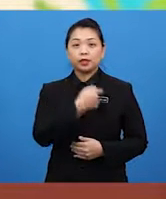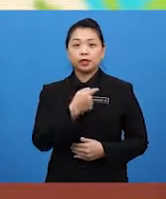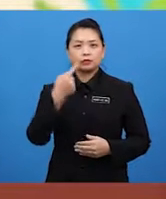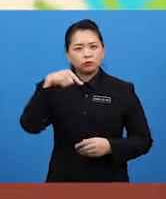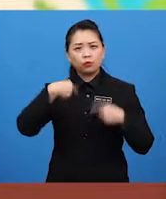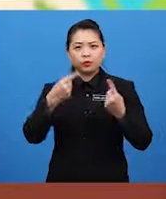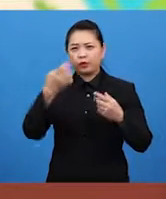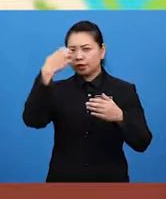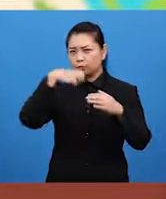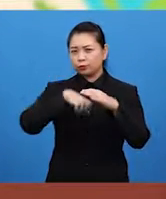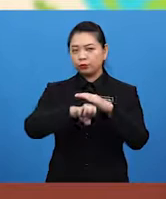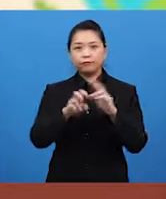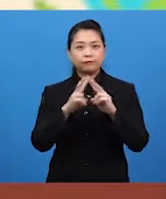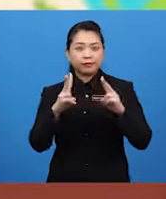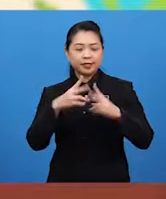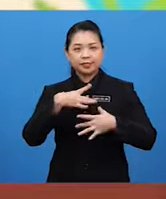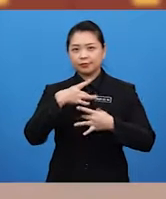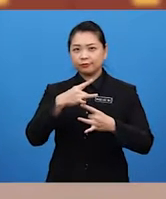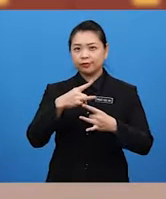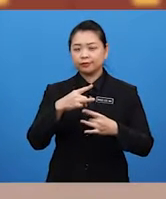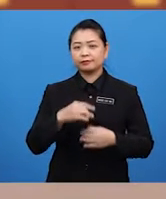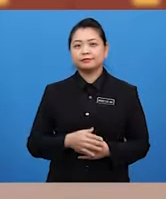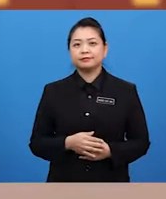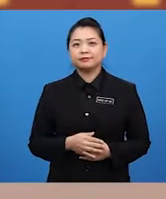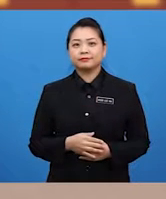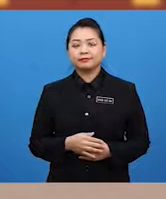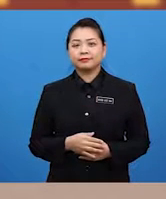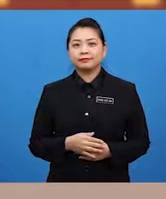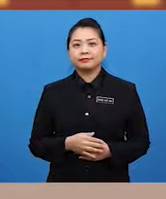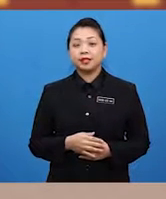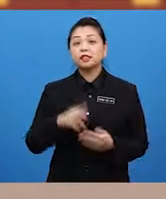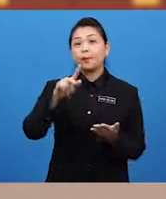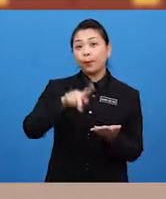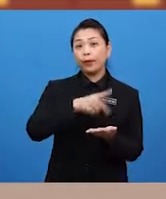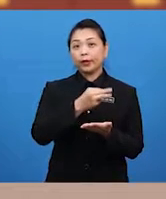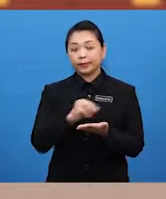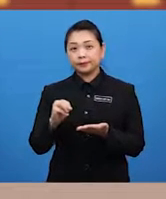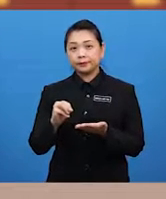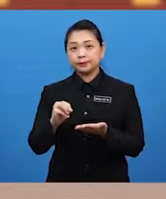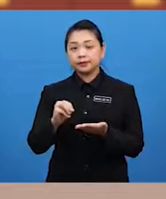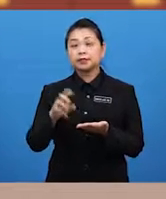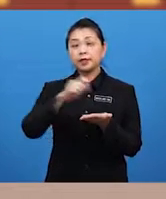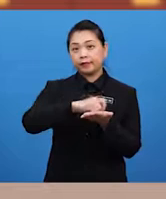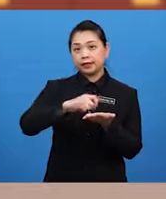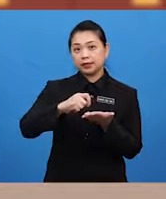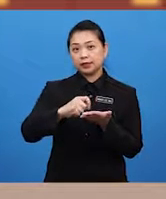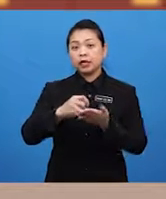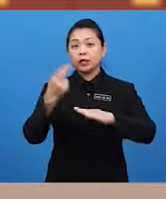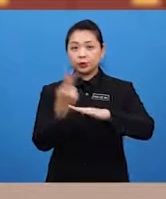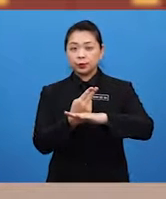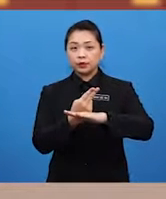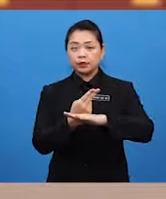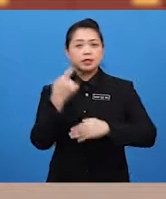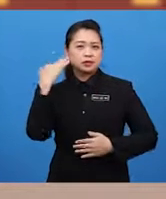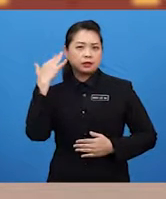a very interesting poem. A poem is a piece of writing that uses the sound and